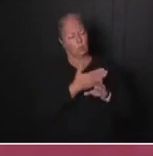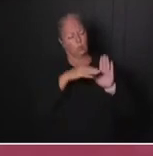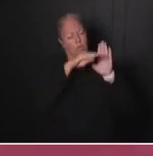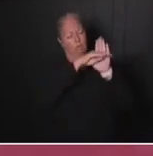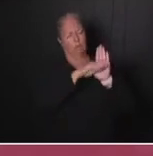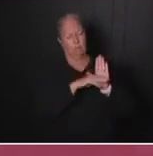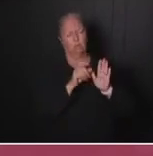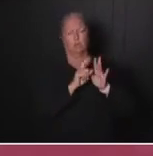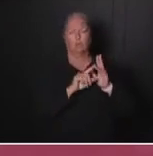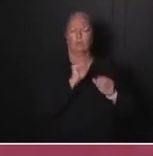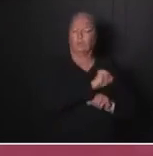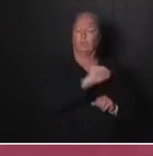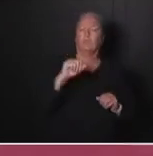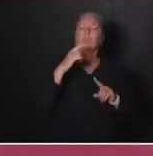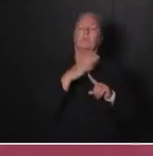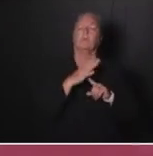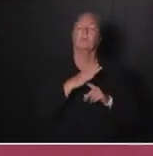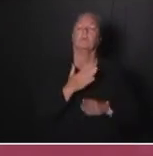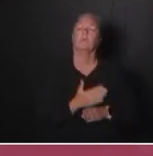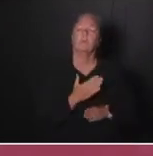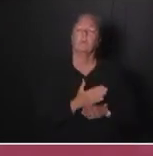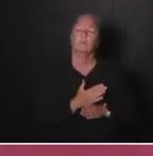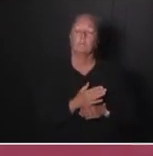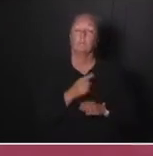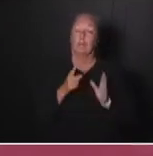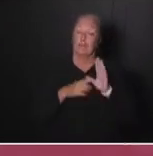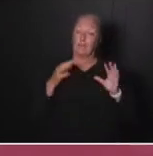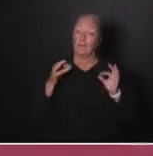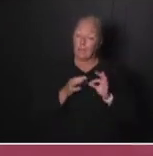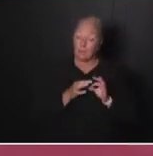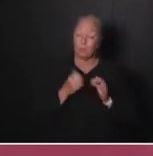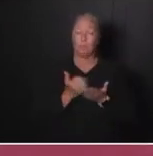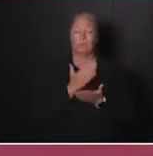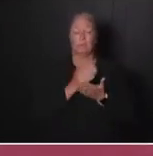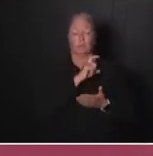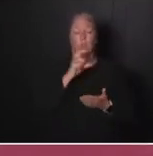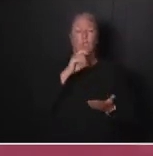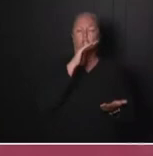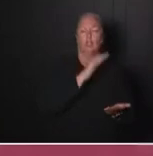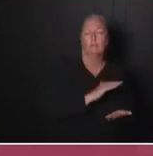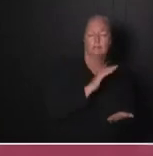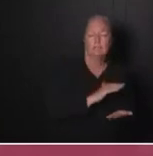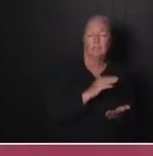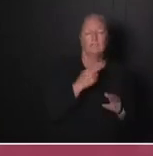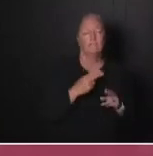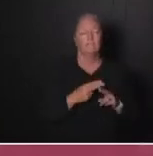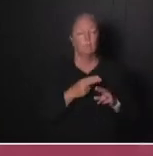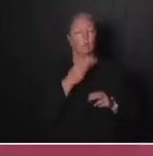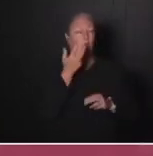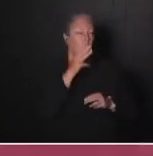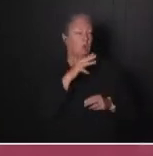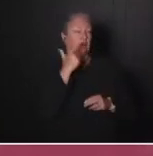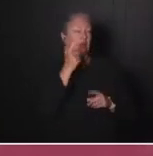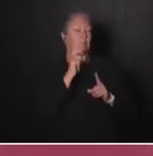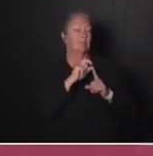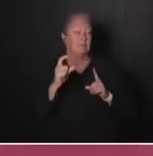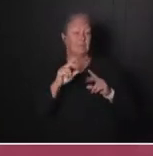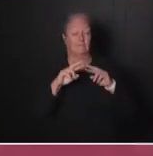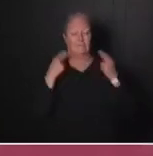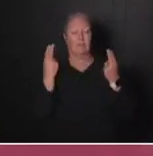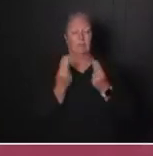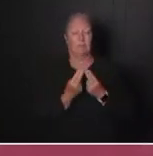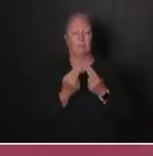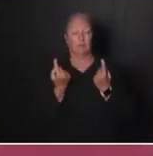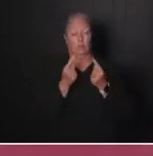to do their vital jobs. Labor will make childcare cheaper for 97% of families in